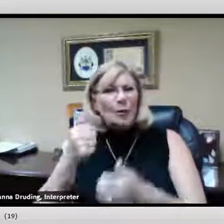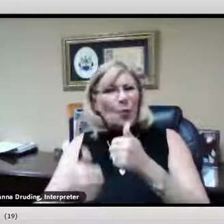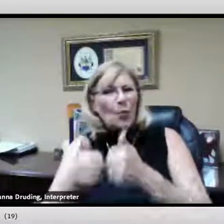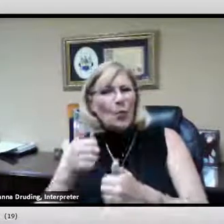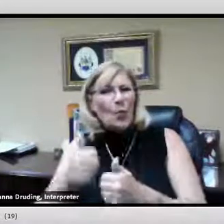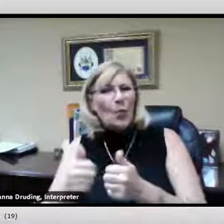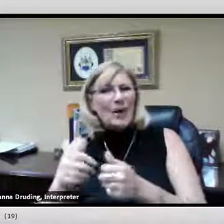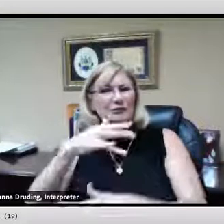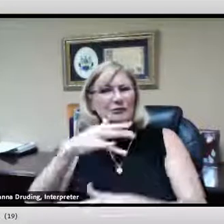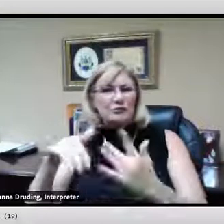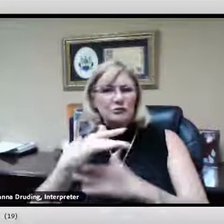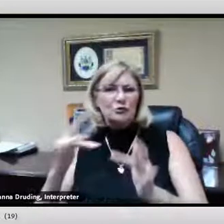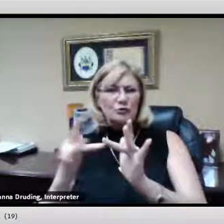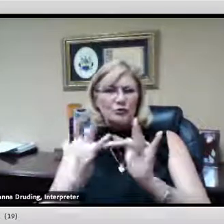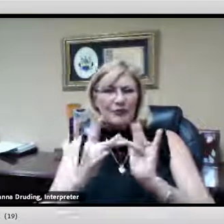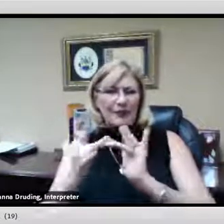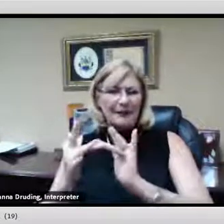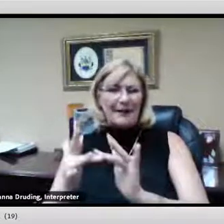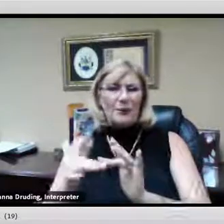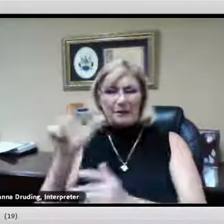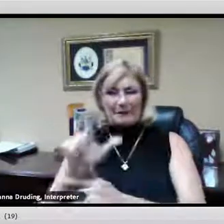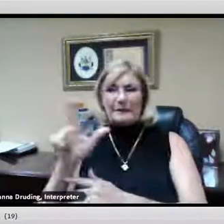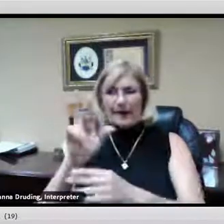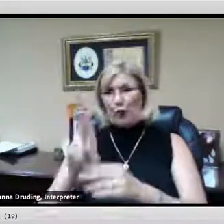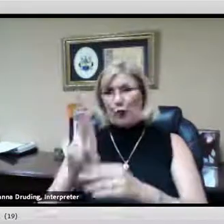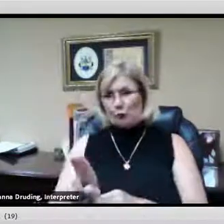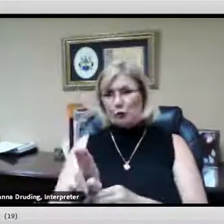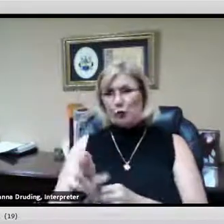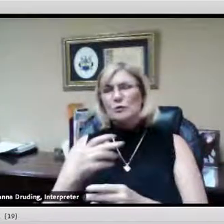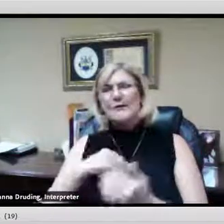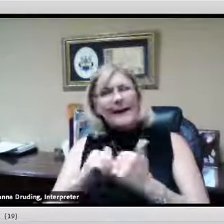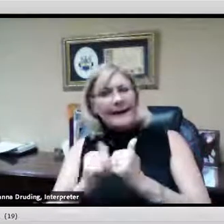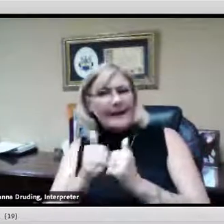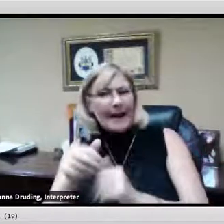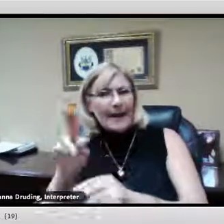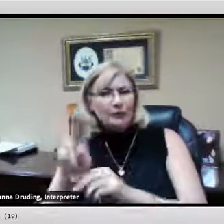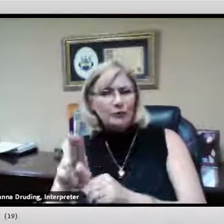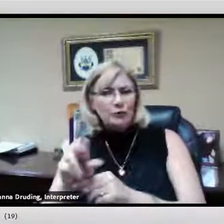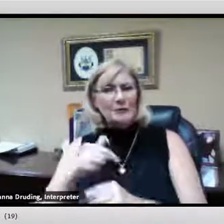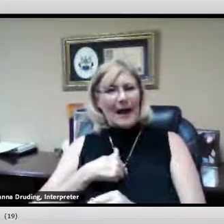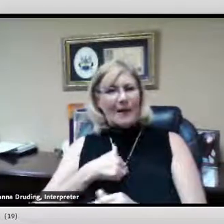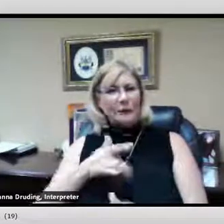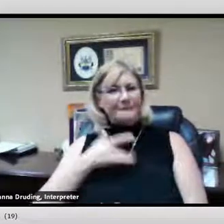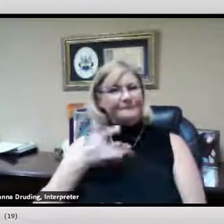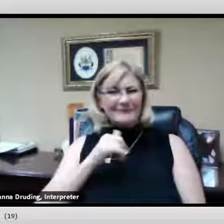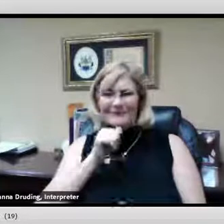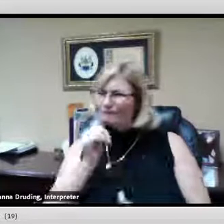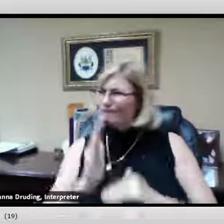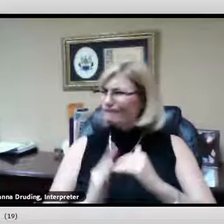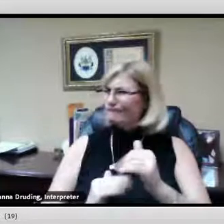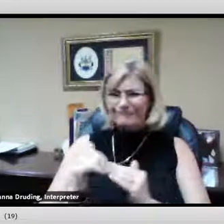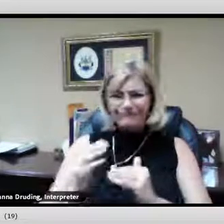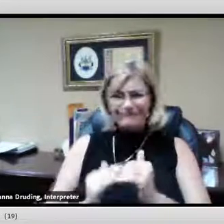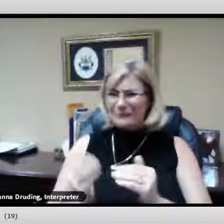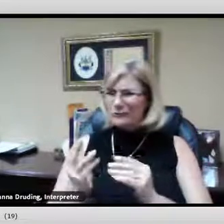to libraries and how libraries are using those social networks. I would feel very uncomfortable just jumping